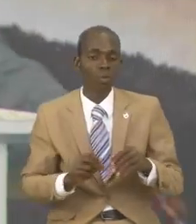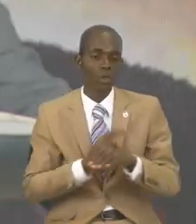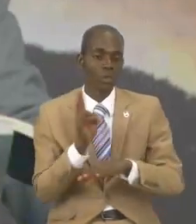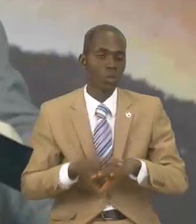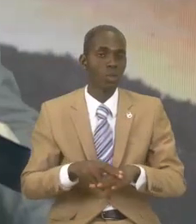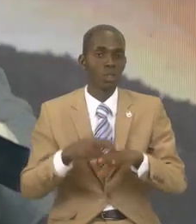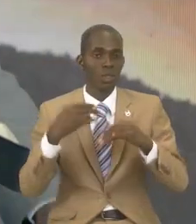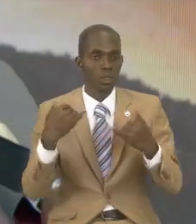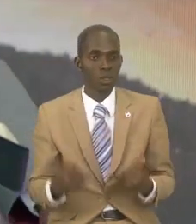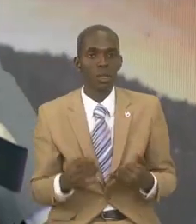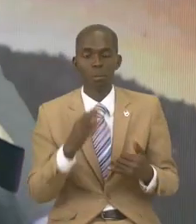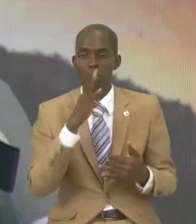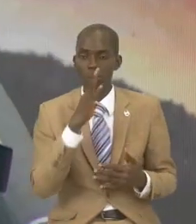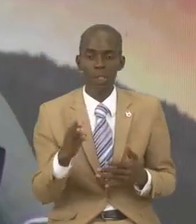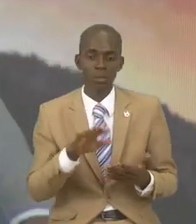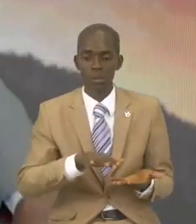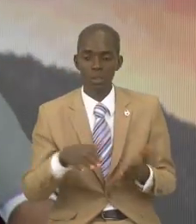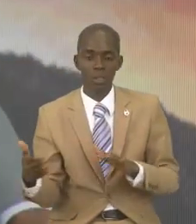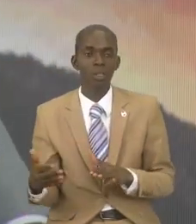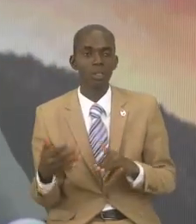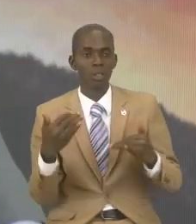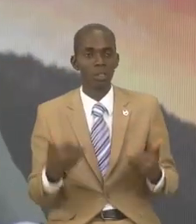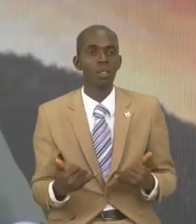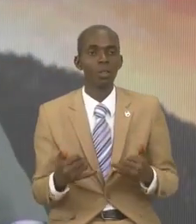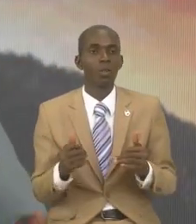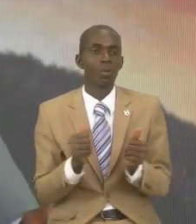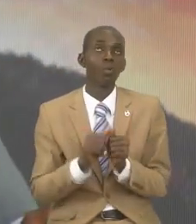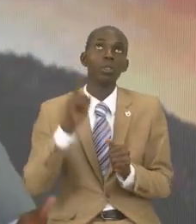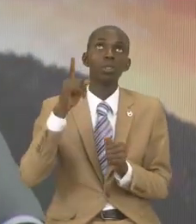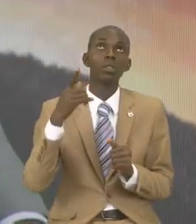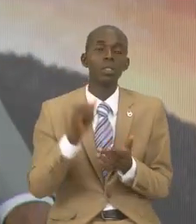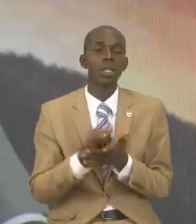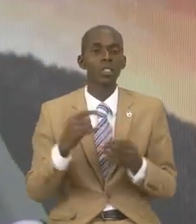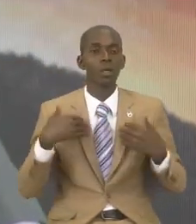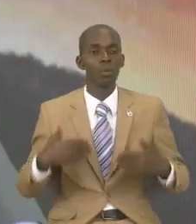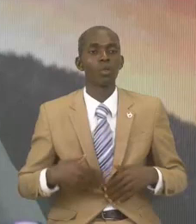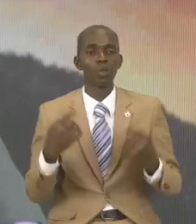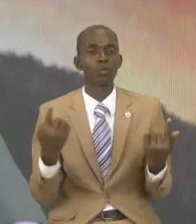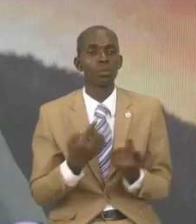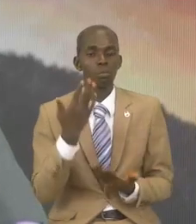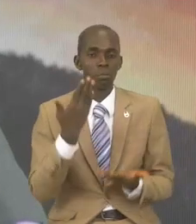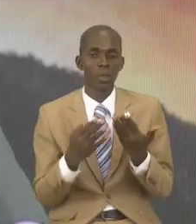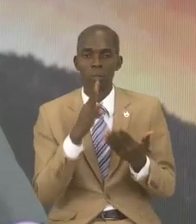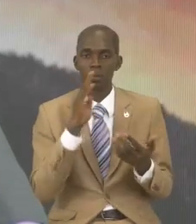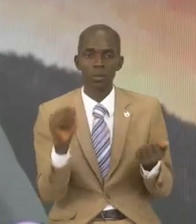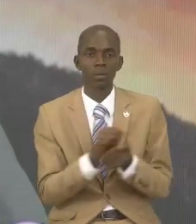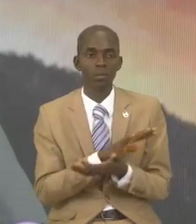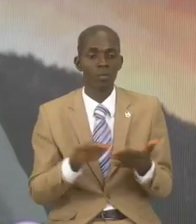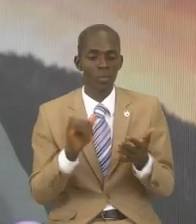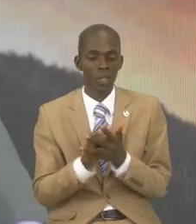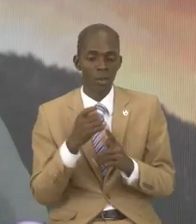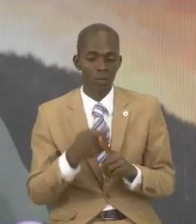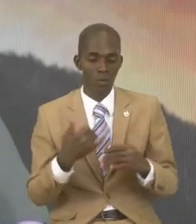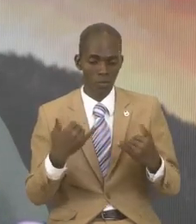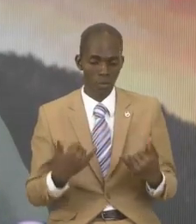now, the body of sin might be destroyed, that henceforth we shall not